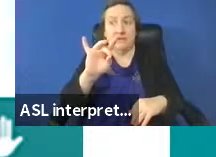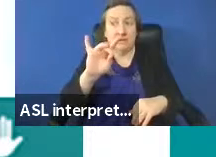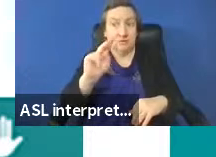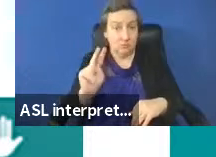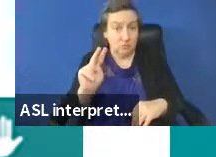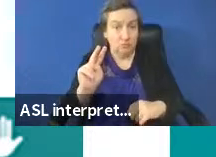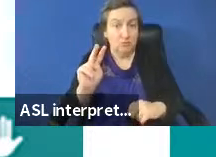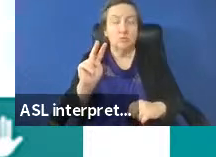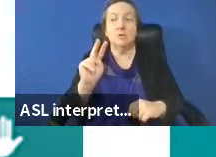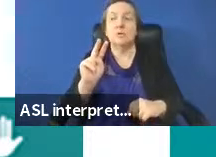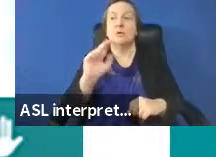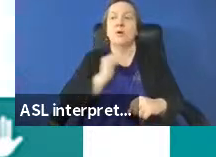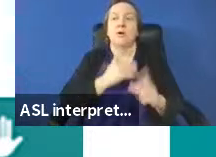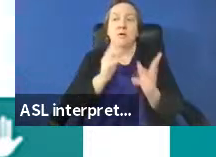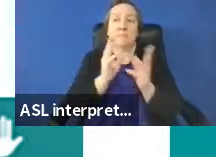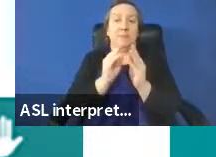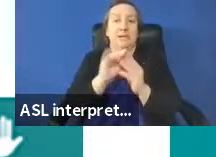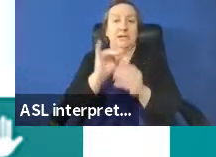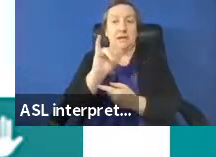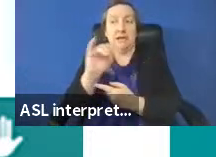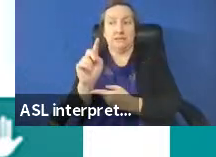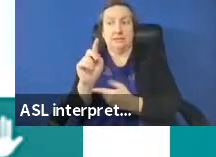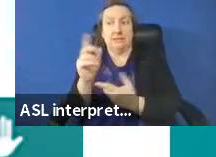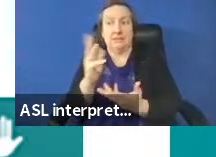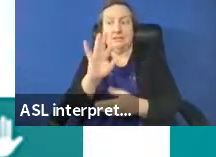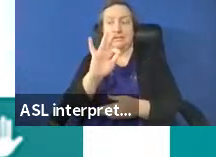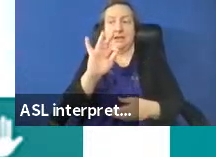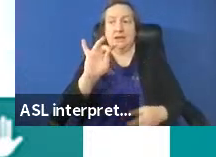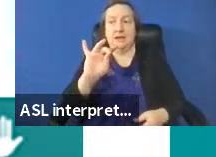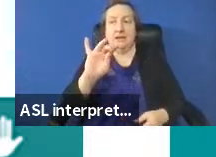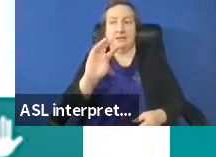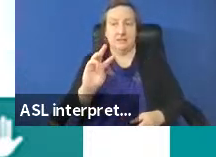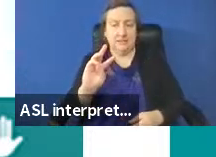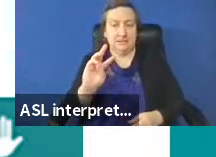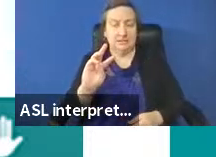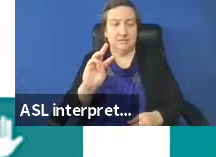253-215-8782. Our meeting ID is